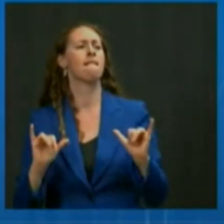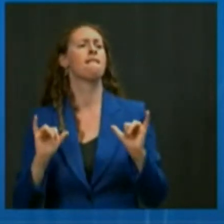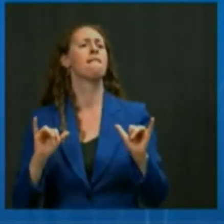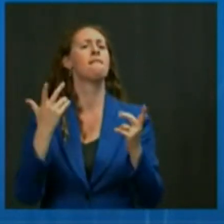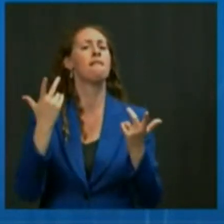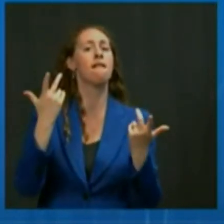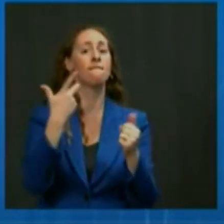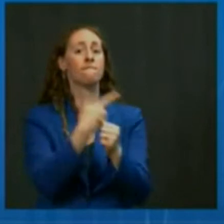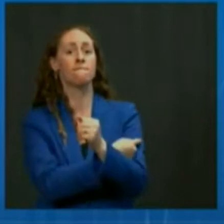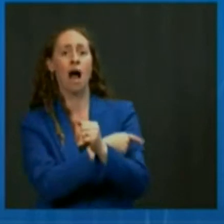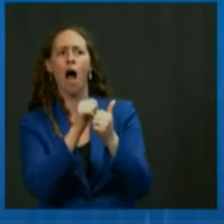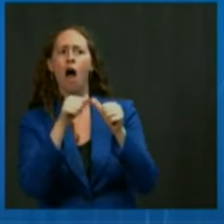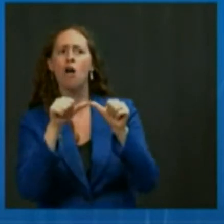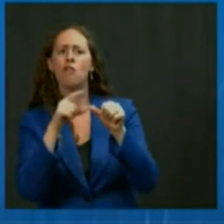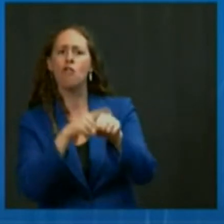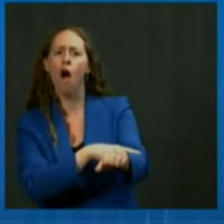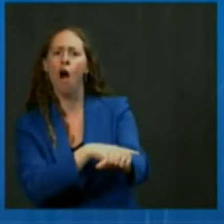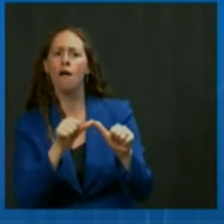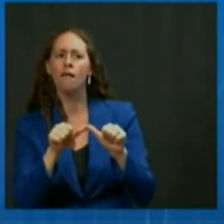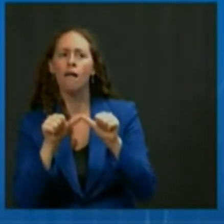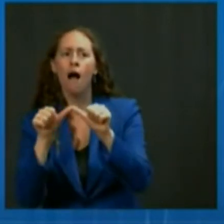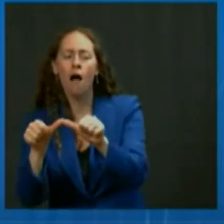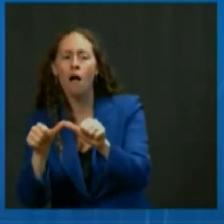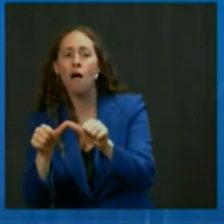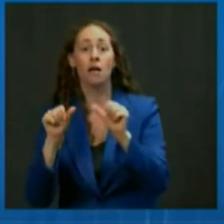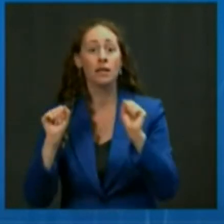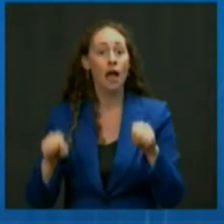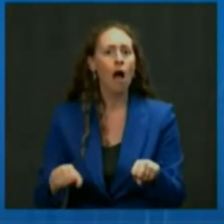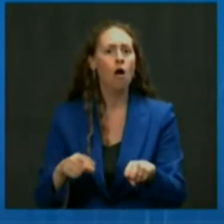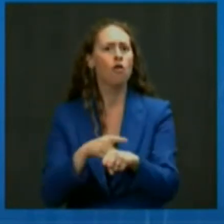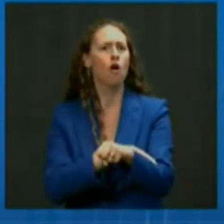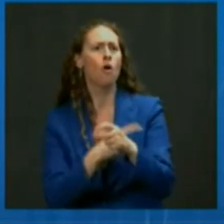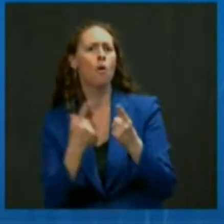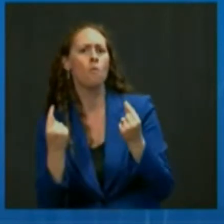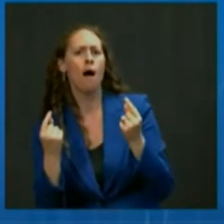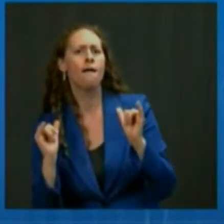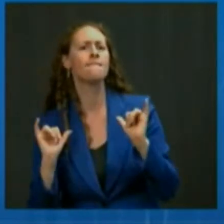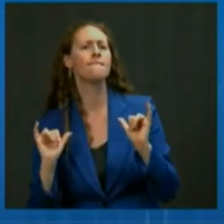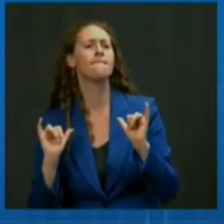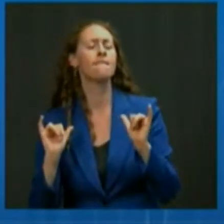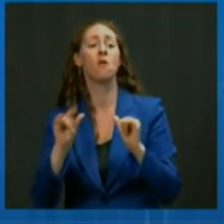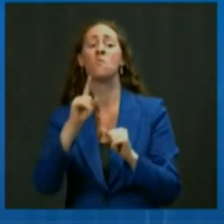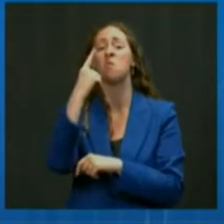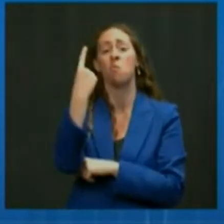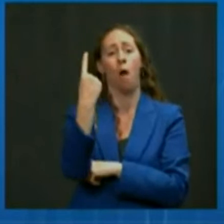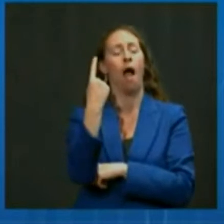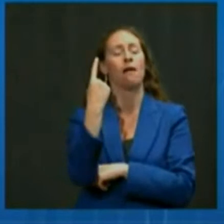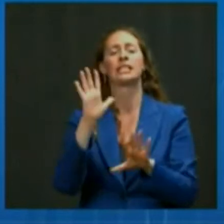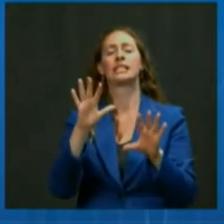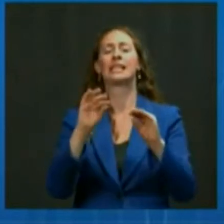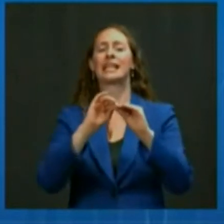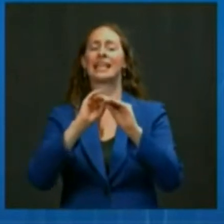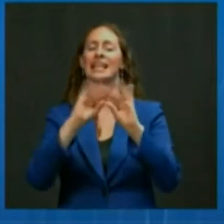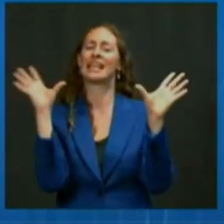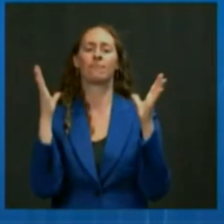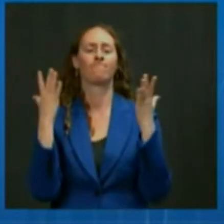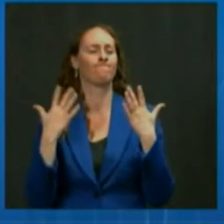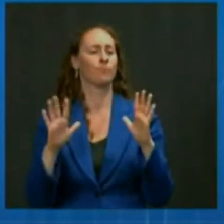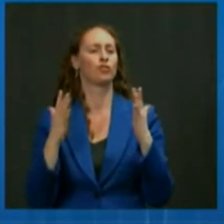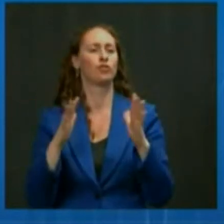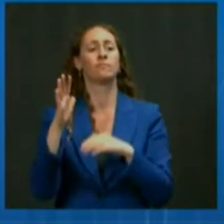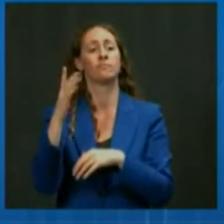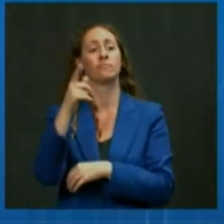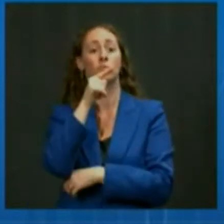how long they will last against emerging variants, one thing is very clear. Getting vaccinated can keep you out of the